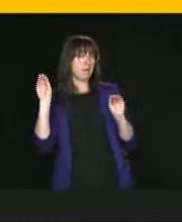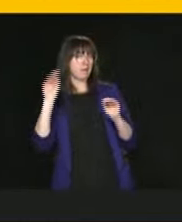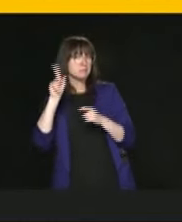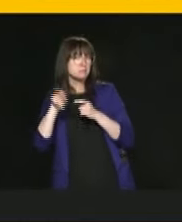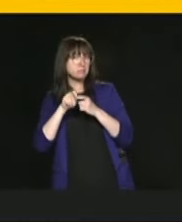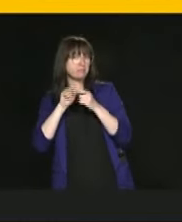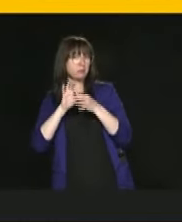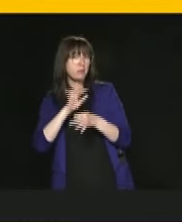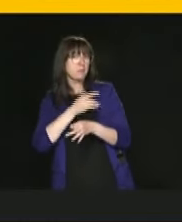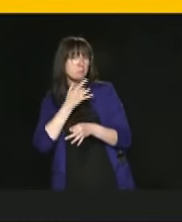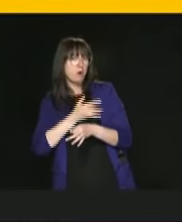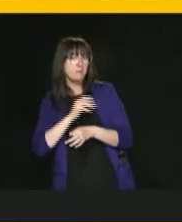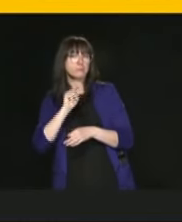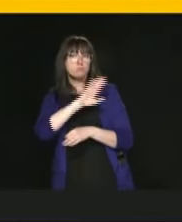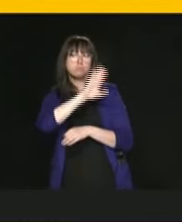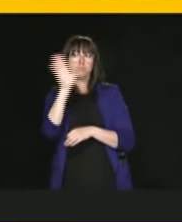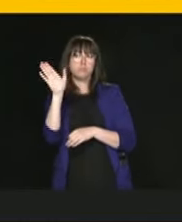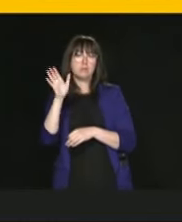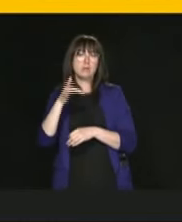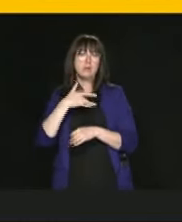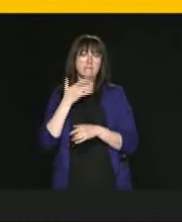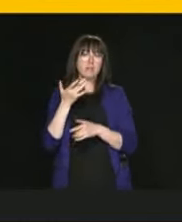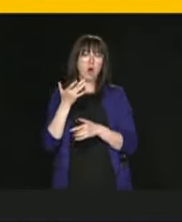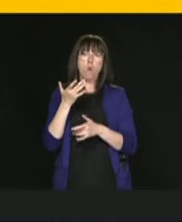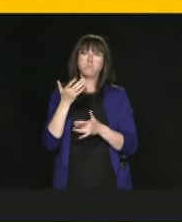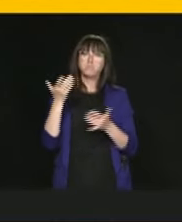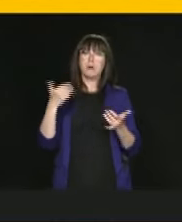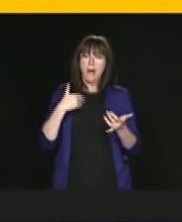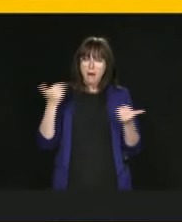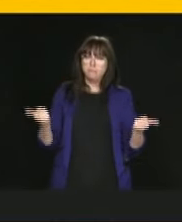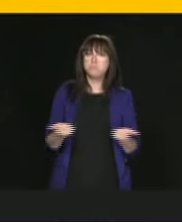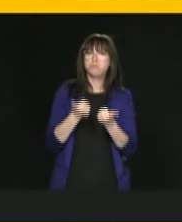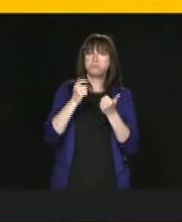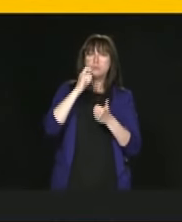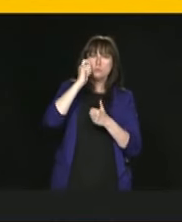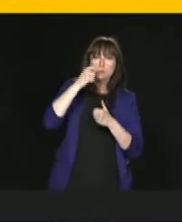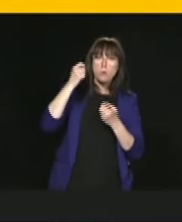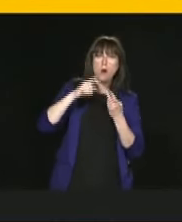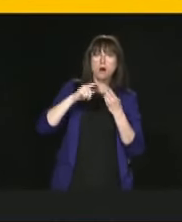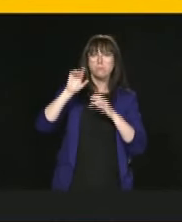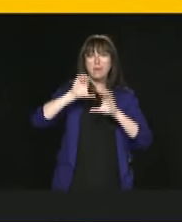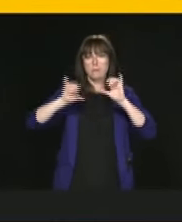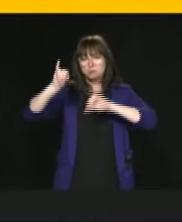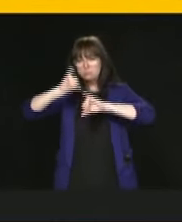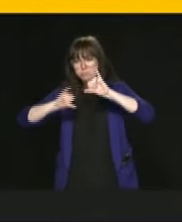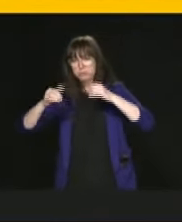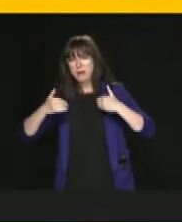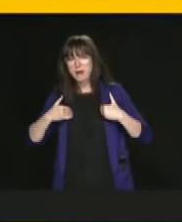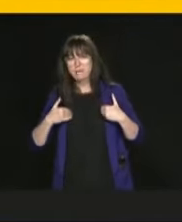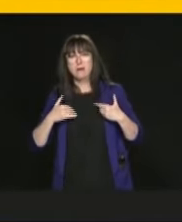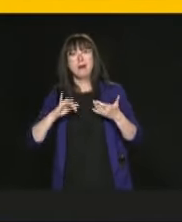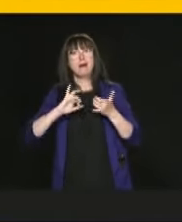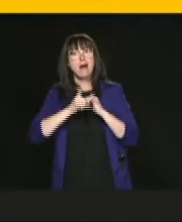enough swabs or reagents. So what do we need to do to increase testing?